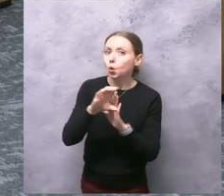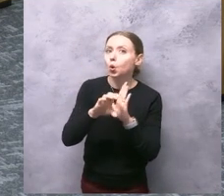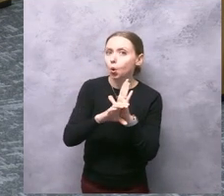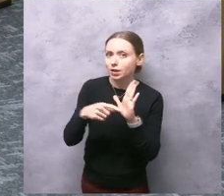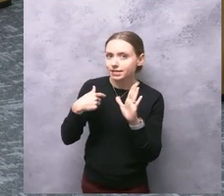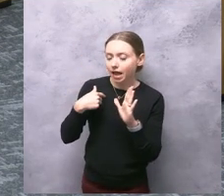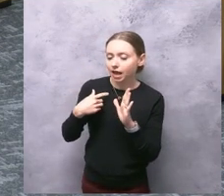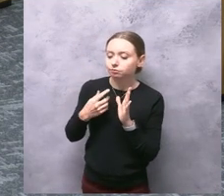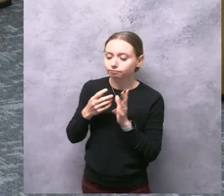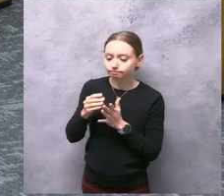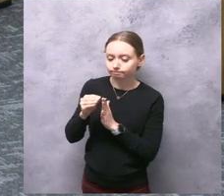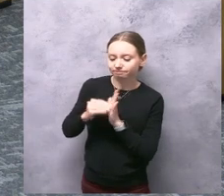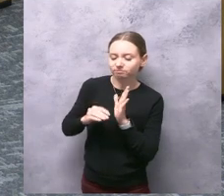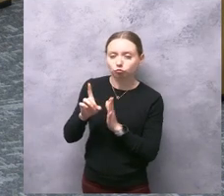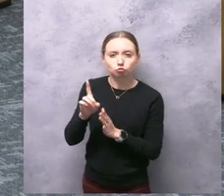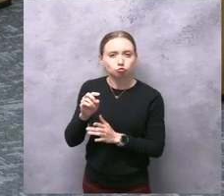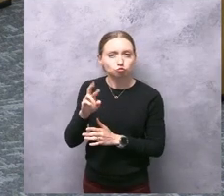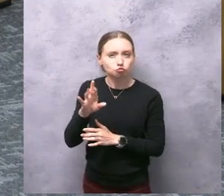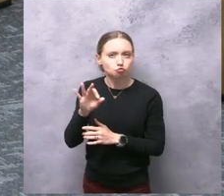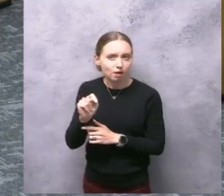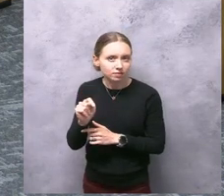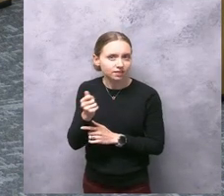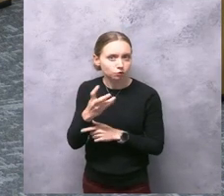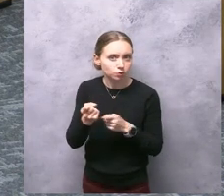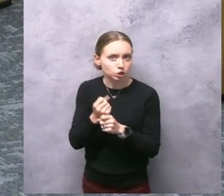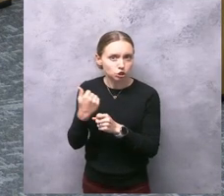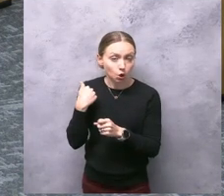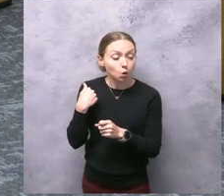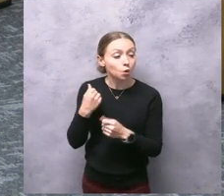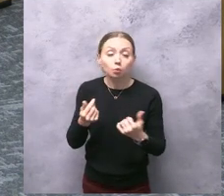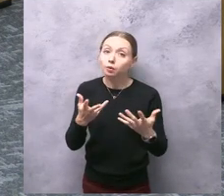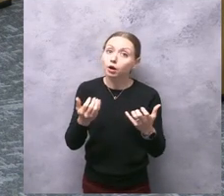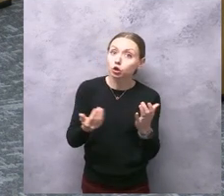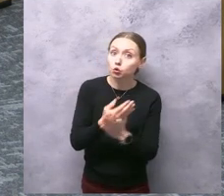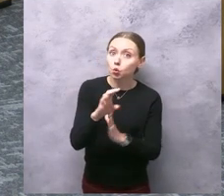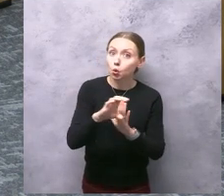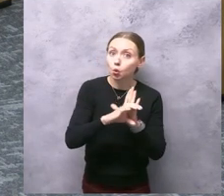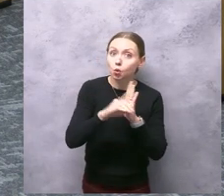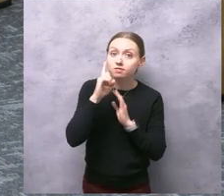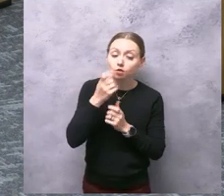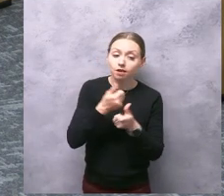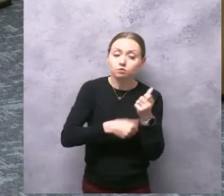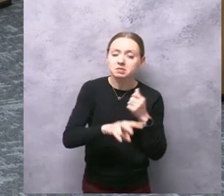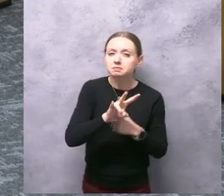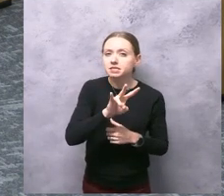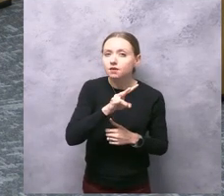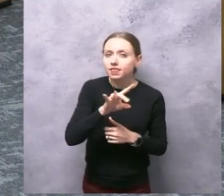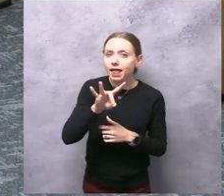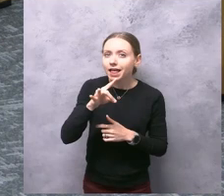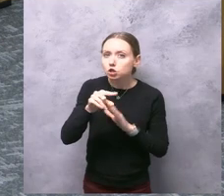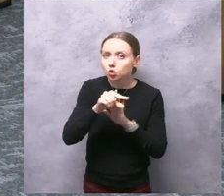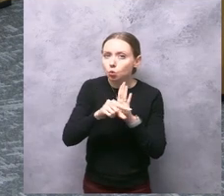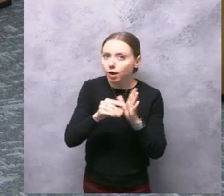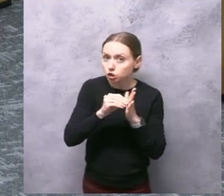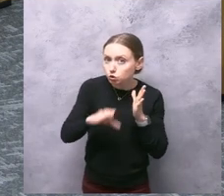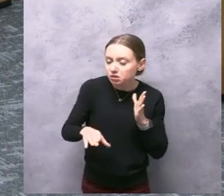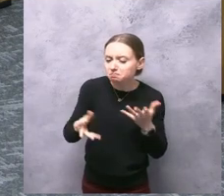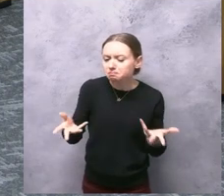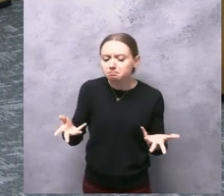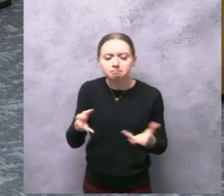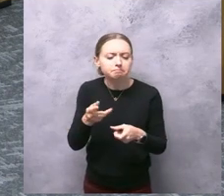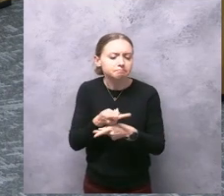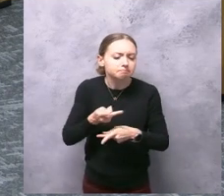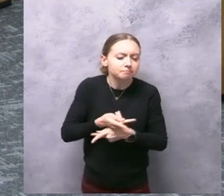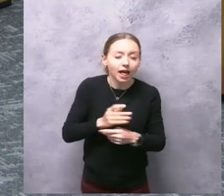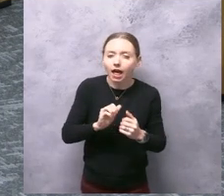instructional materials and really have a new course for every seventh and eighth grader to find how do they want to start their adult